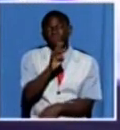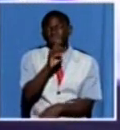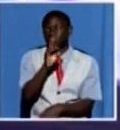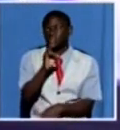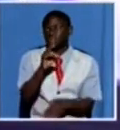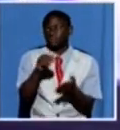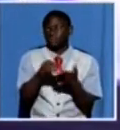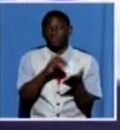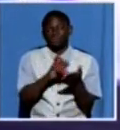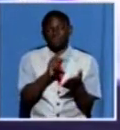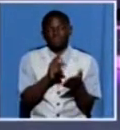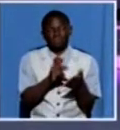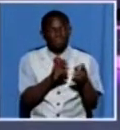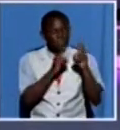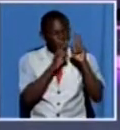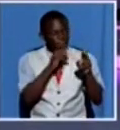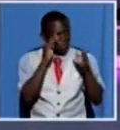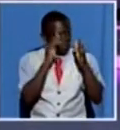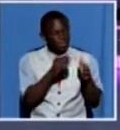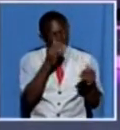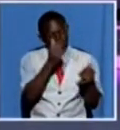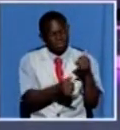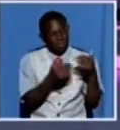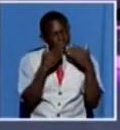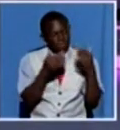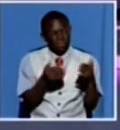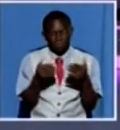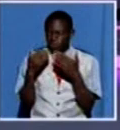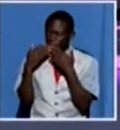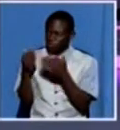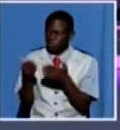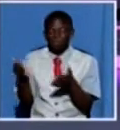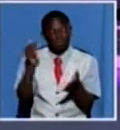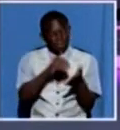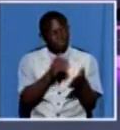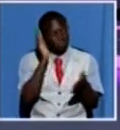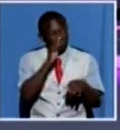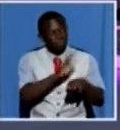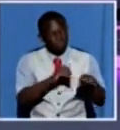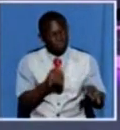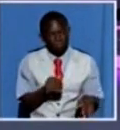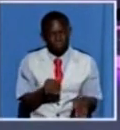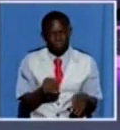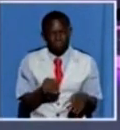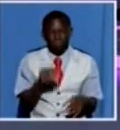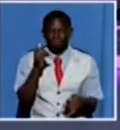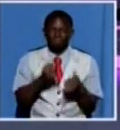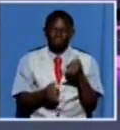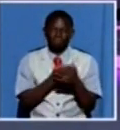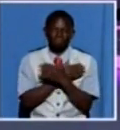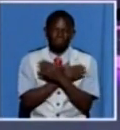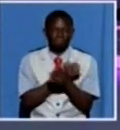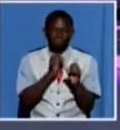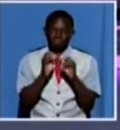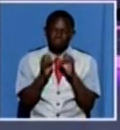Minister, we have to end it here. Thank you for your time. Thank you so much. And we'll invite you again for further clarification. Thank you. And that's it on Sunday Interview. We've